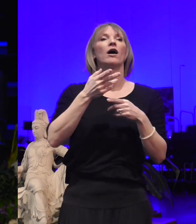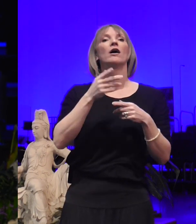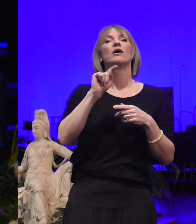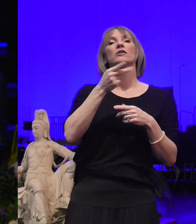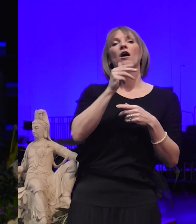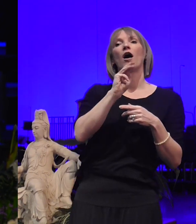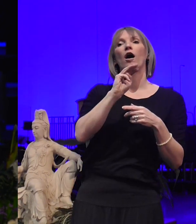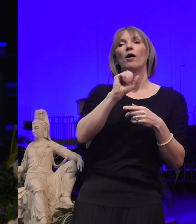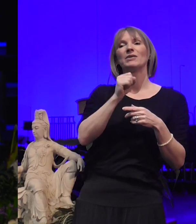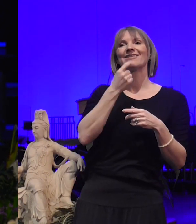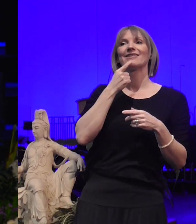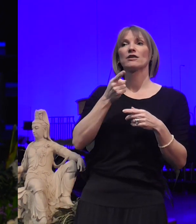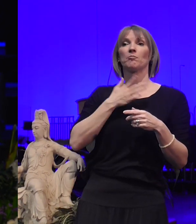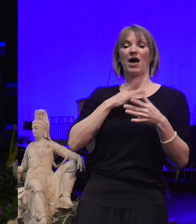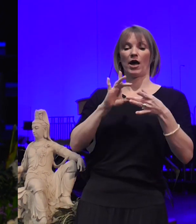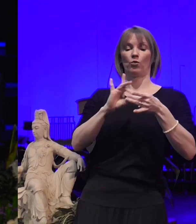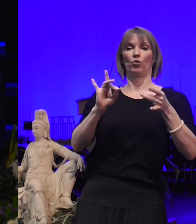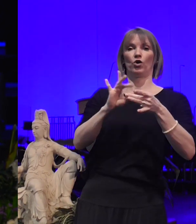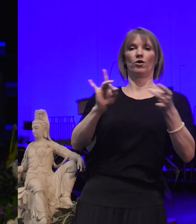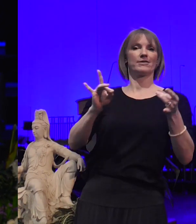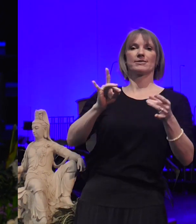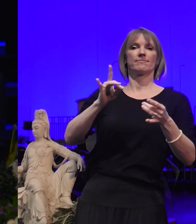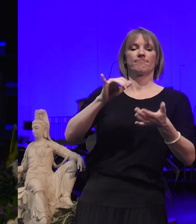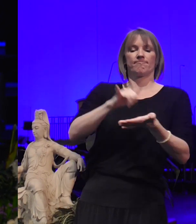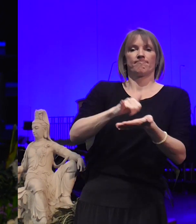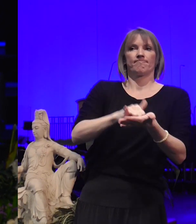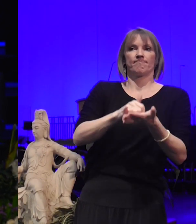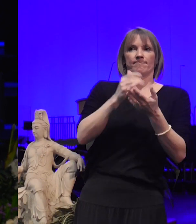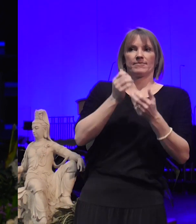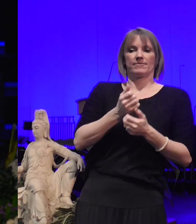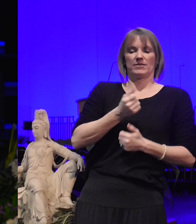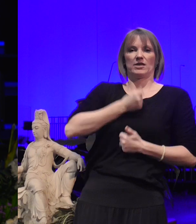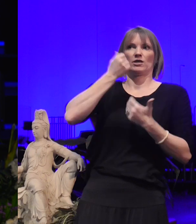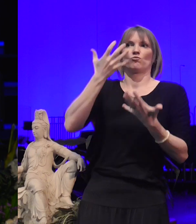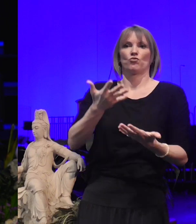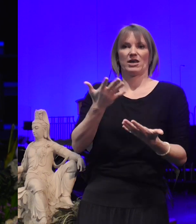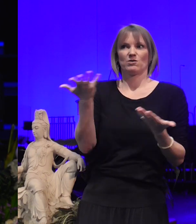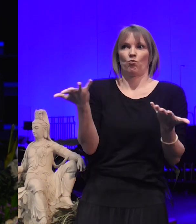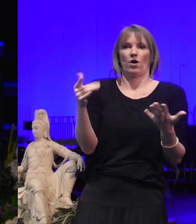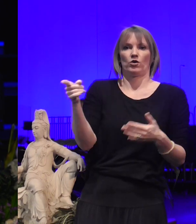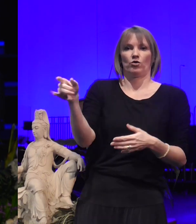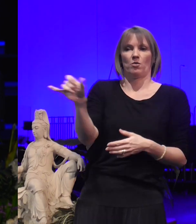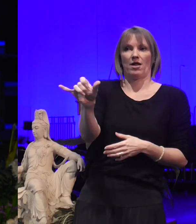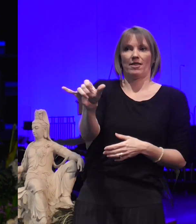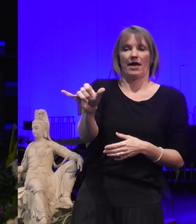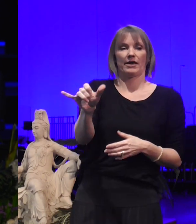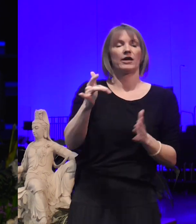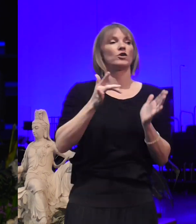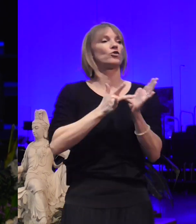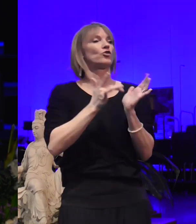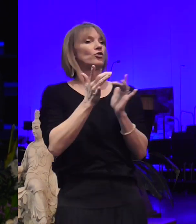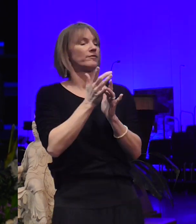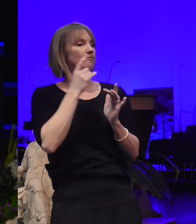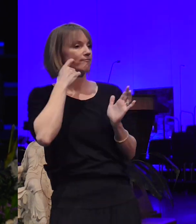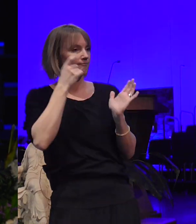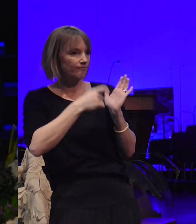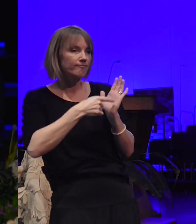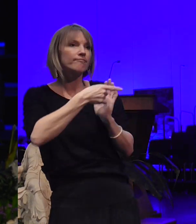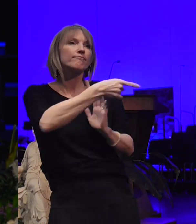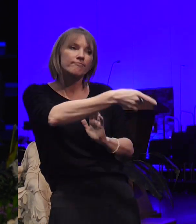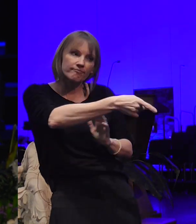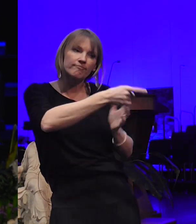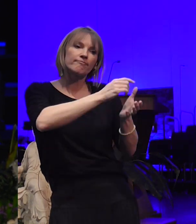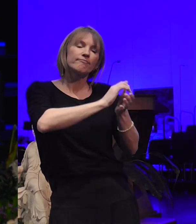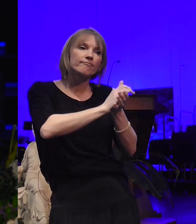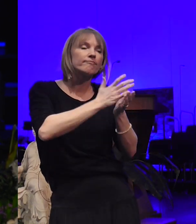my words are fully incapable of saying that which you are like." And Jesus commends him and he takes him to the side